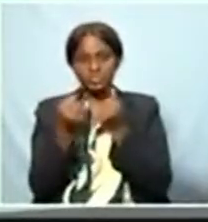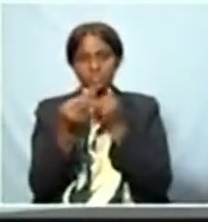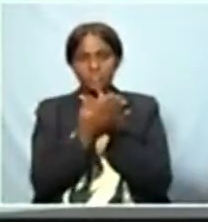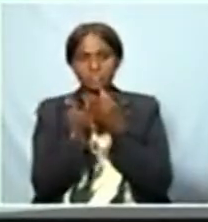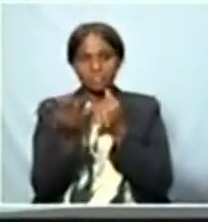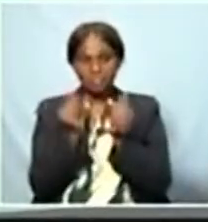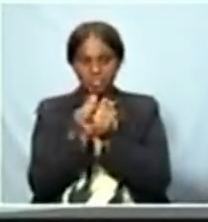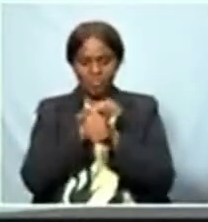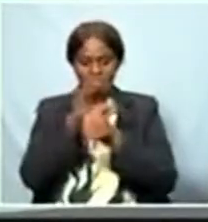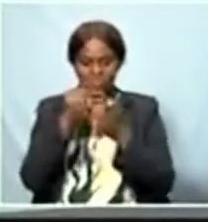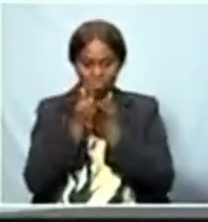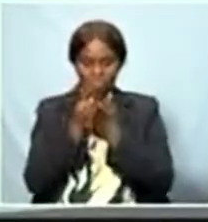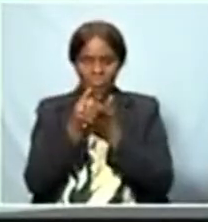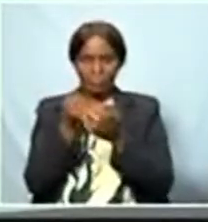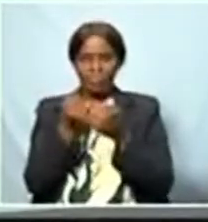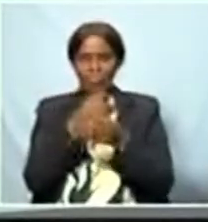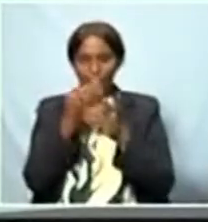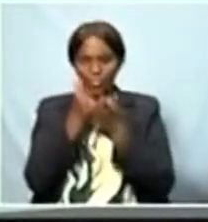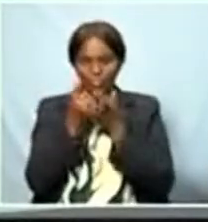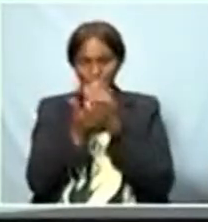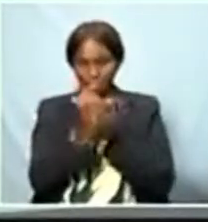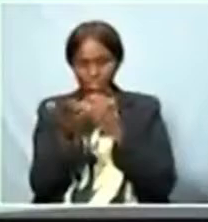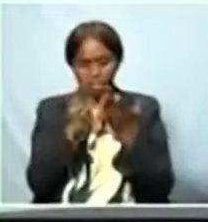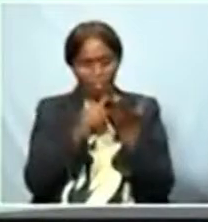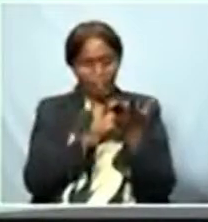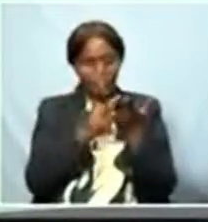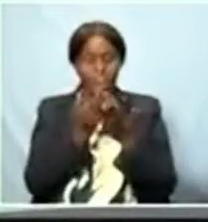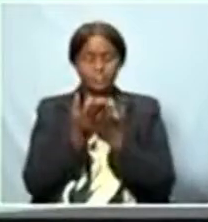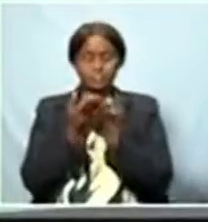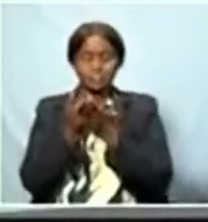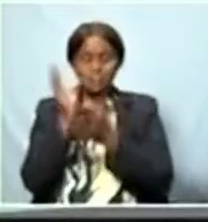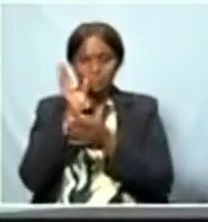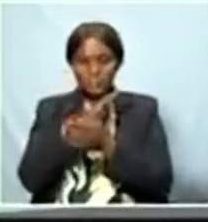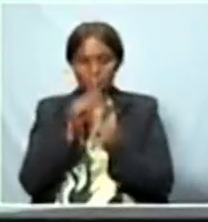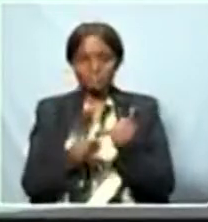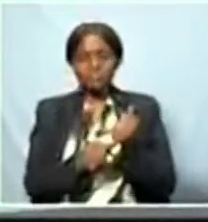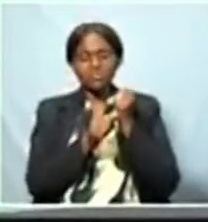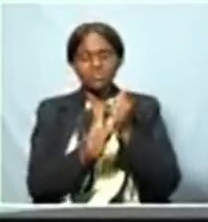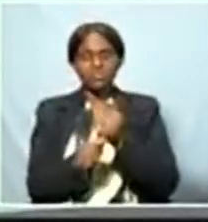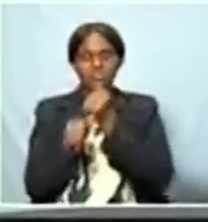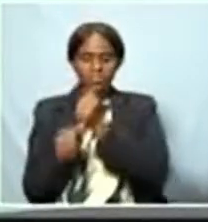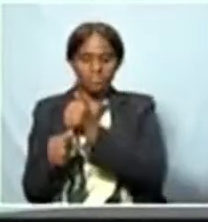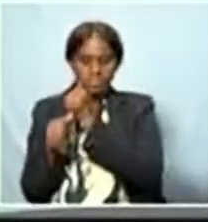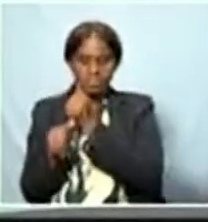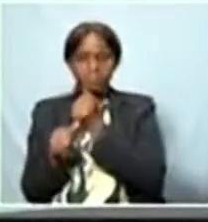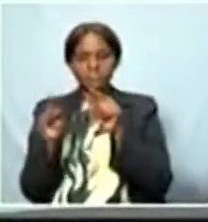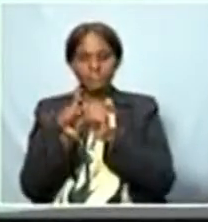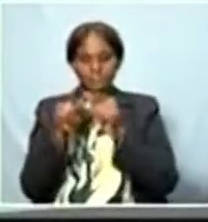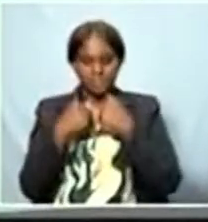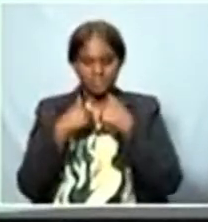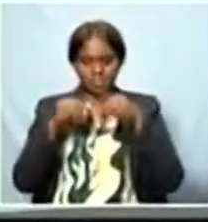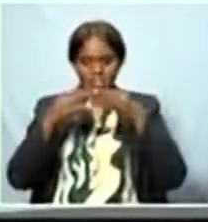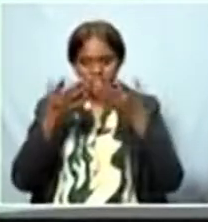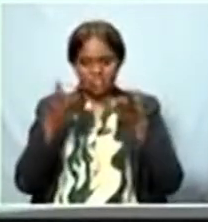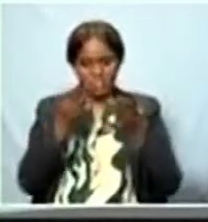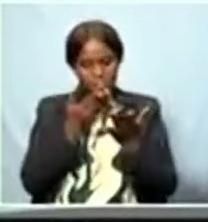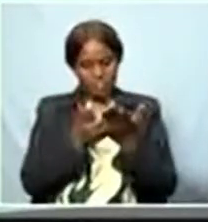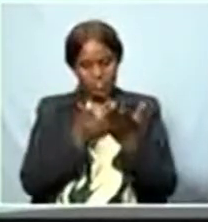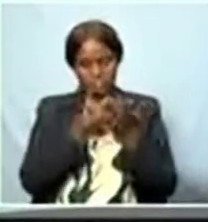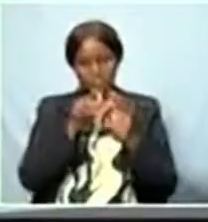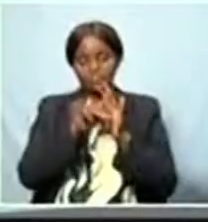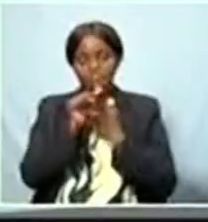and all of these reports have been handed over to the law enforcement agencies. There is a provision in the